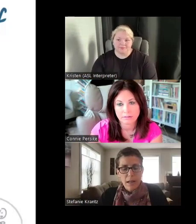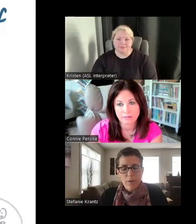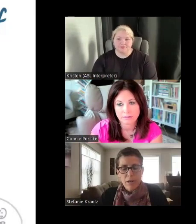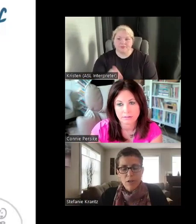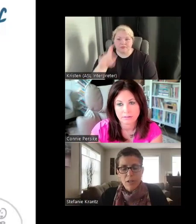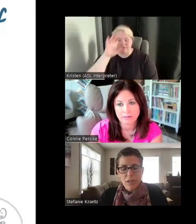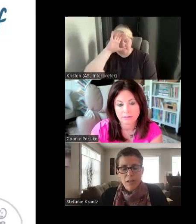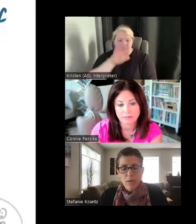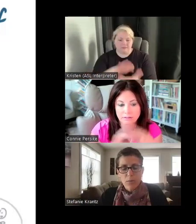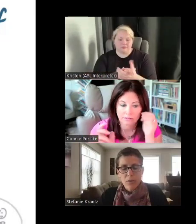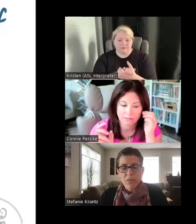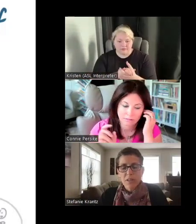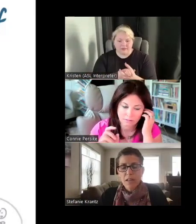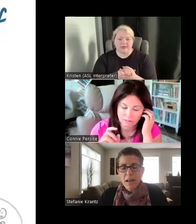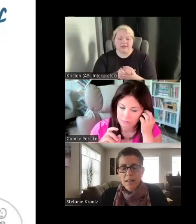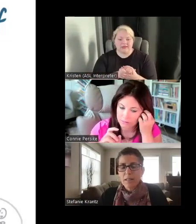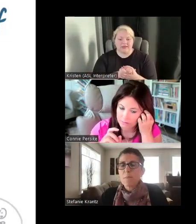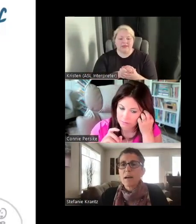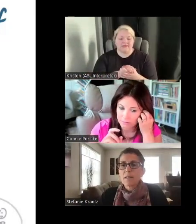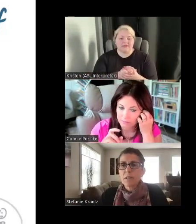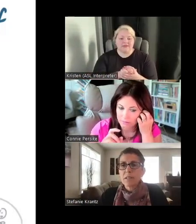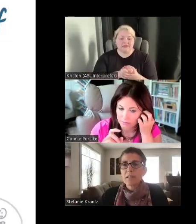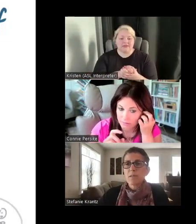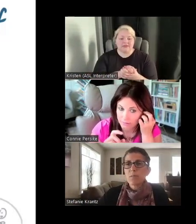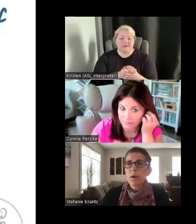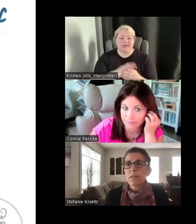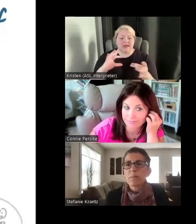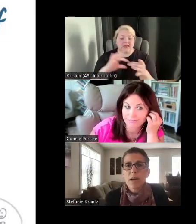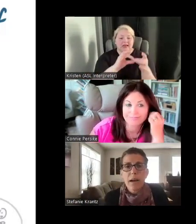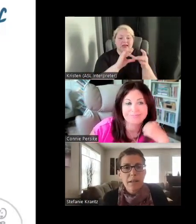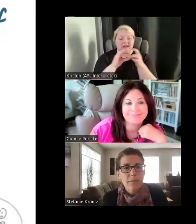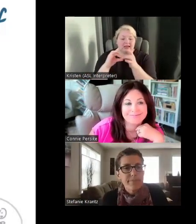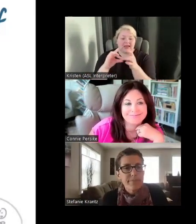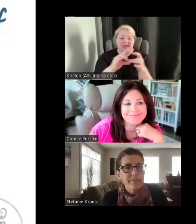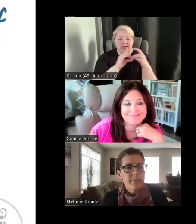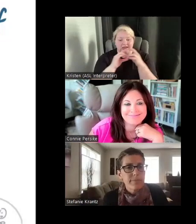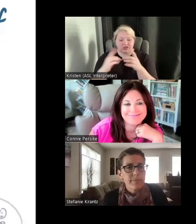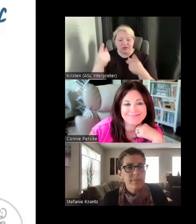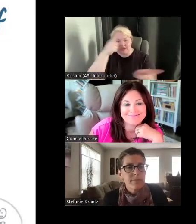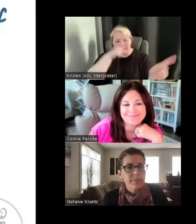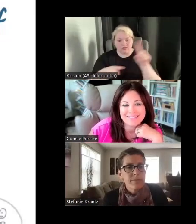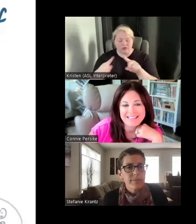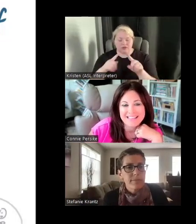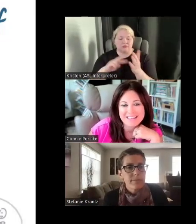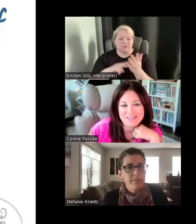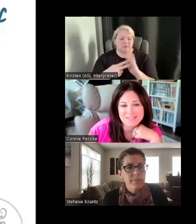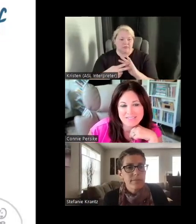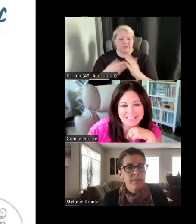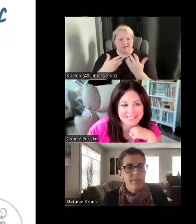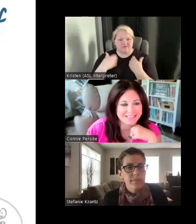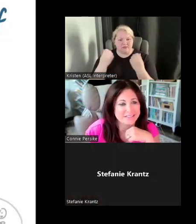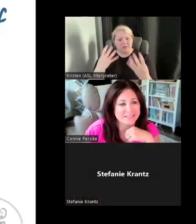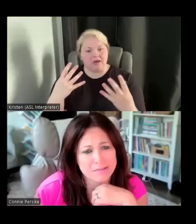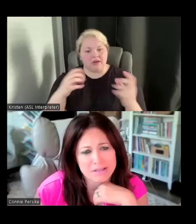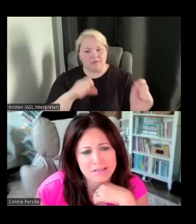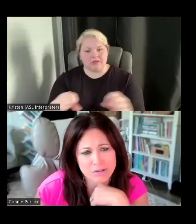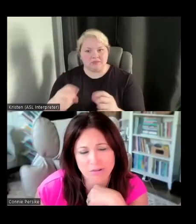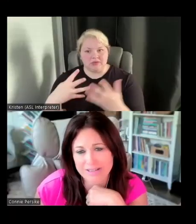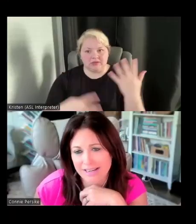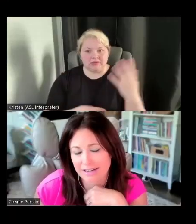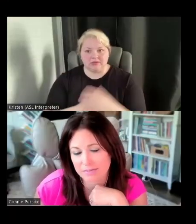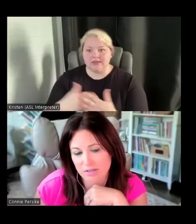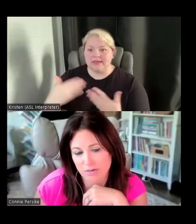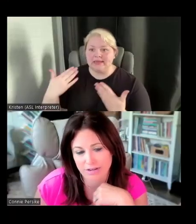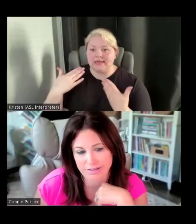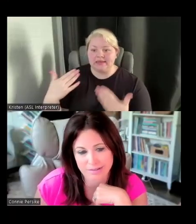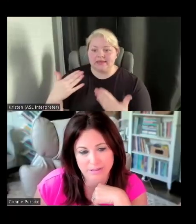and collaboration equals endless possibilities. Welcome, Connie. Thank you, Stephanie. Today's been such a great